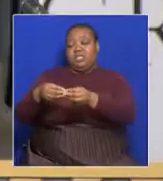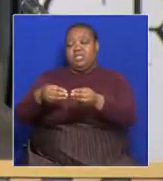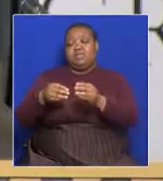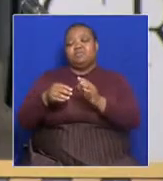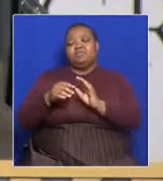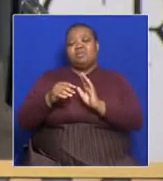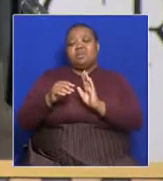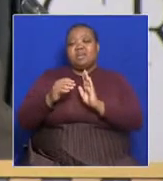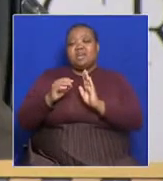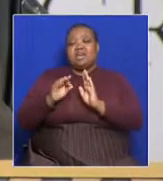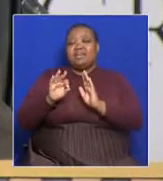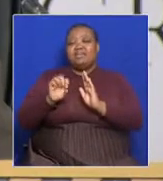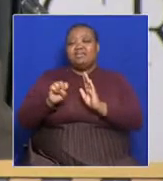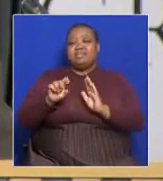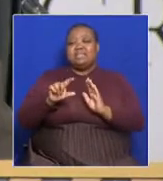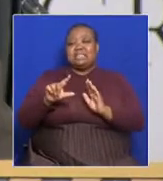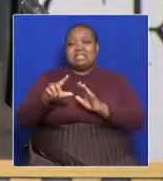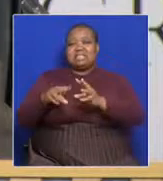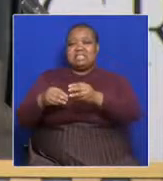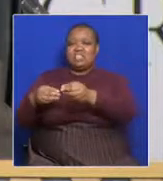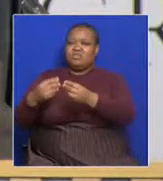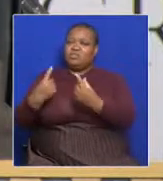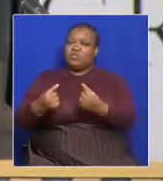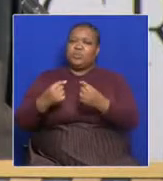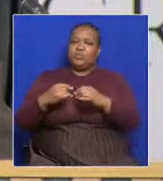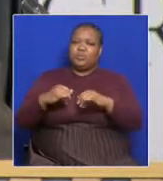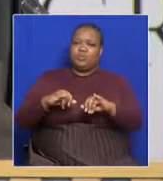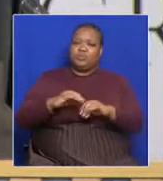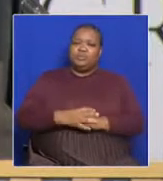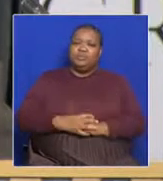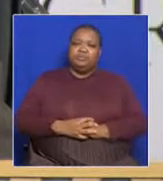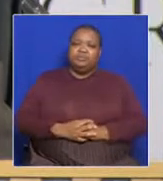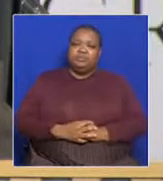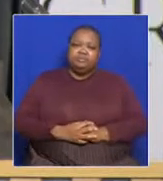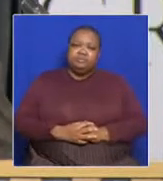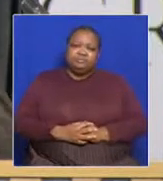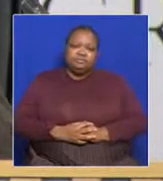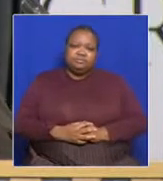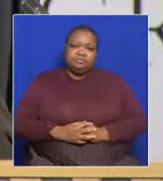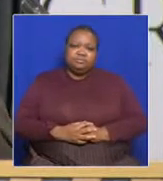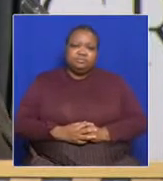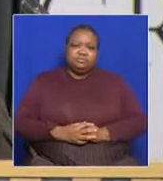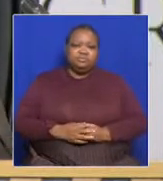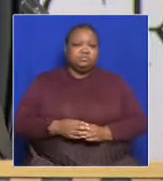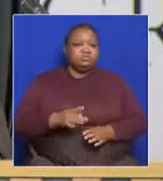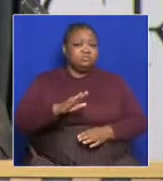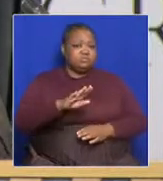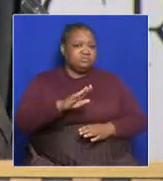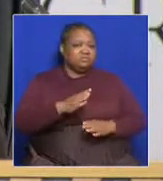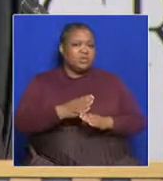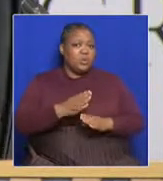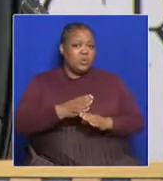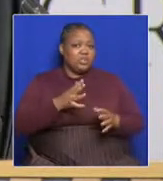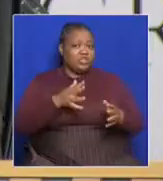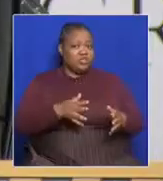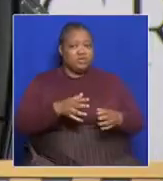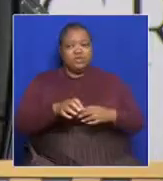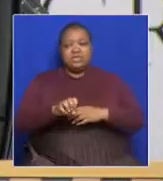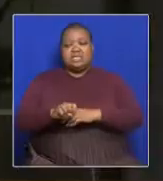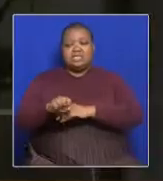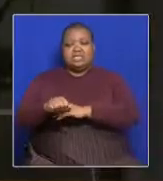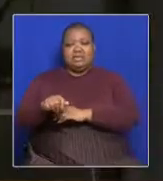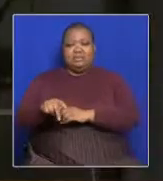right? No, I'll still maintain, Commissioner, it doesn't work that way. The SAP 83A, only when the lab